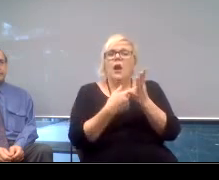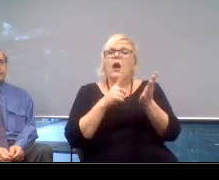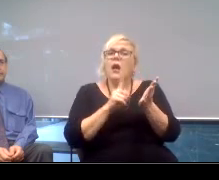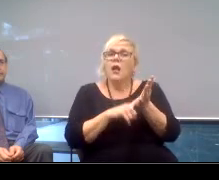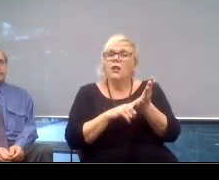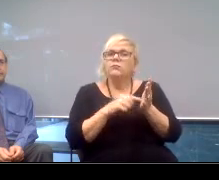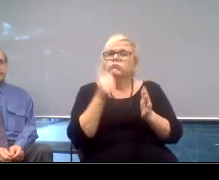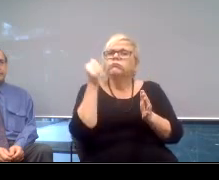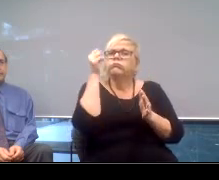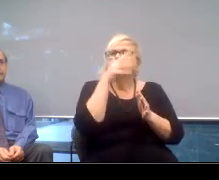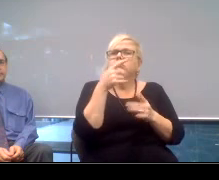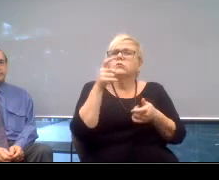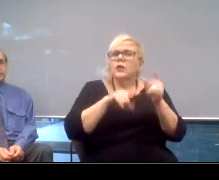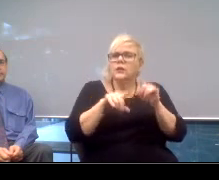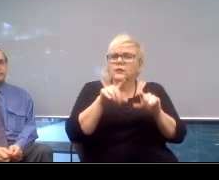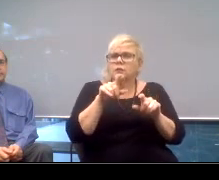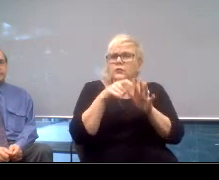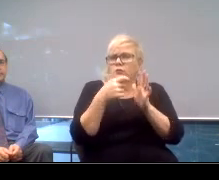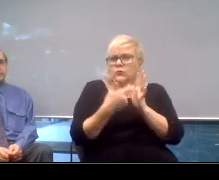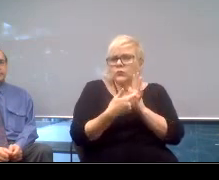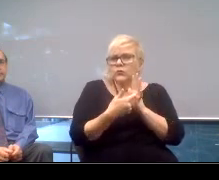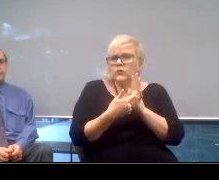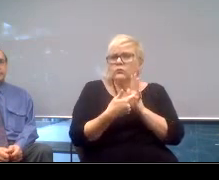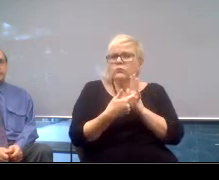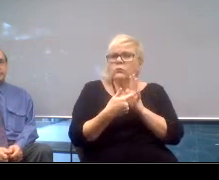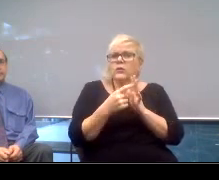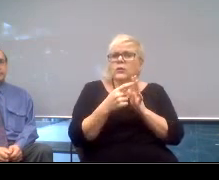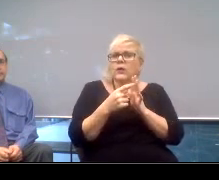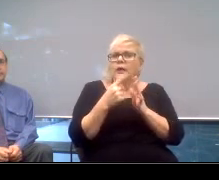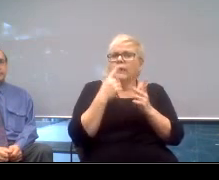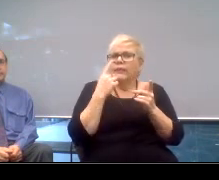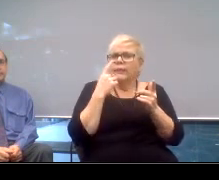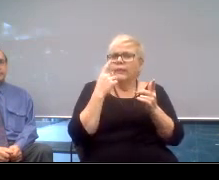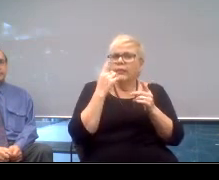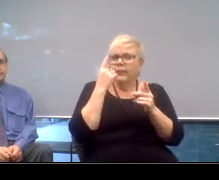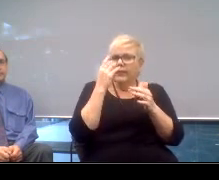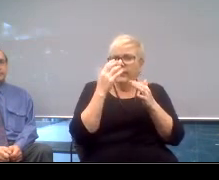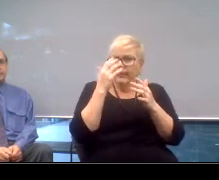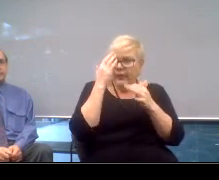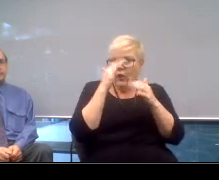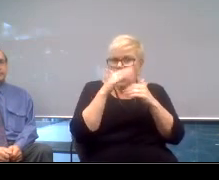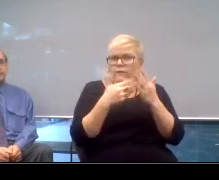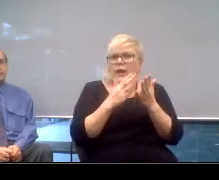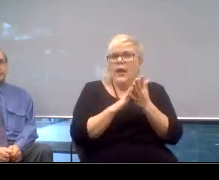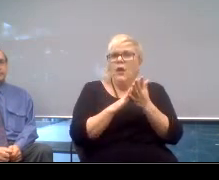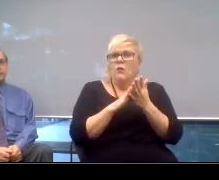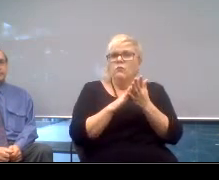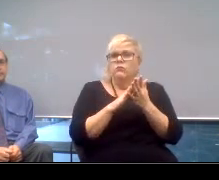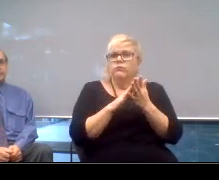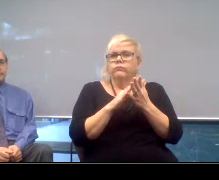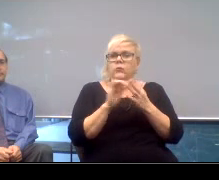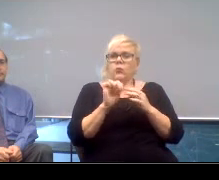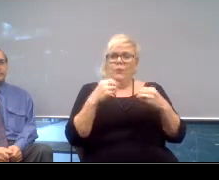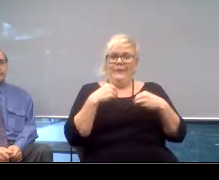encourage you to come and think about the innovation and business transformation